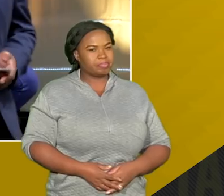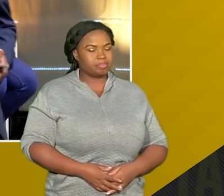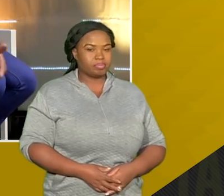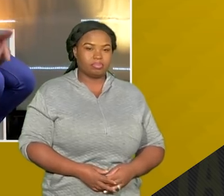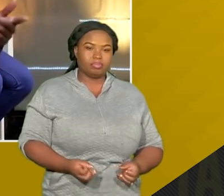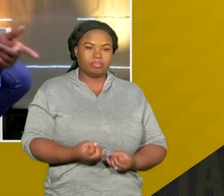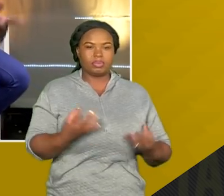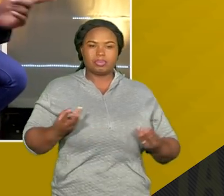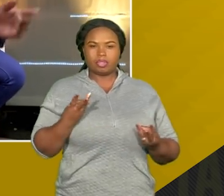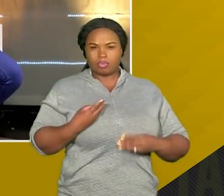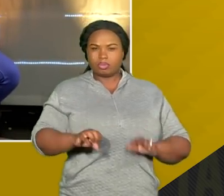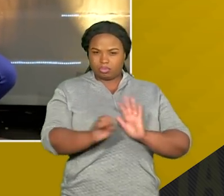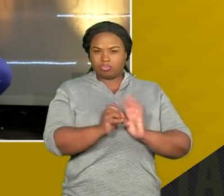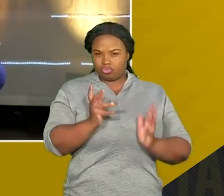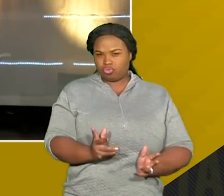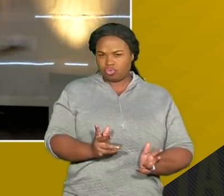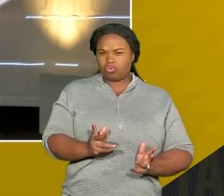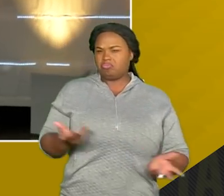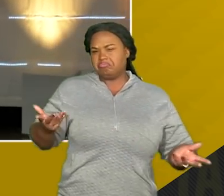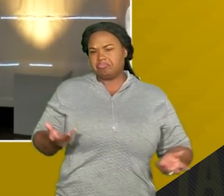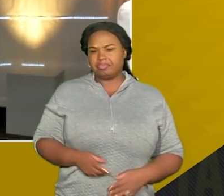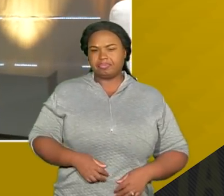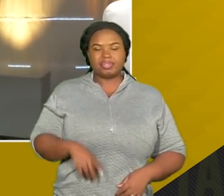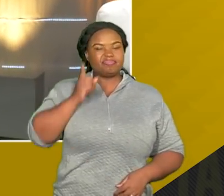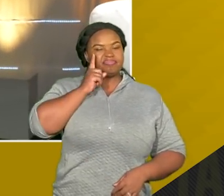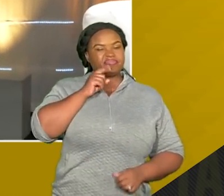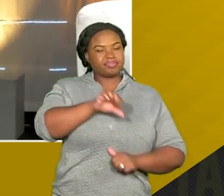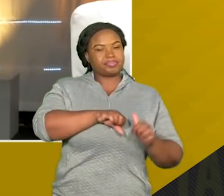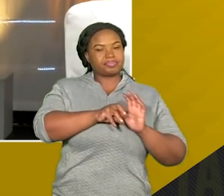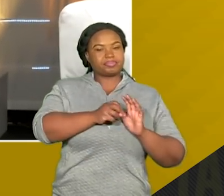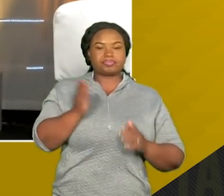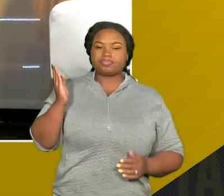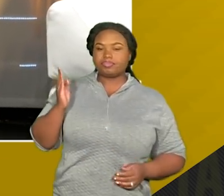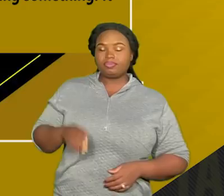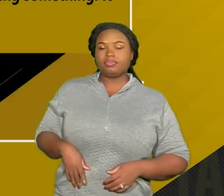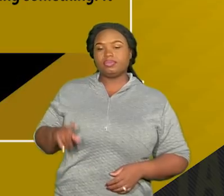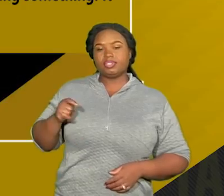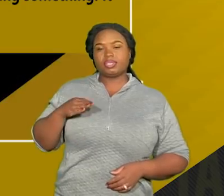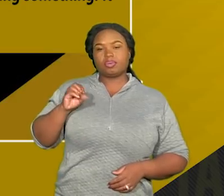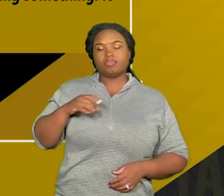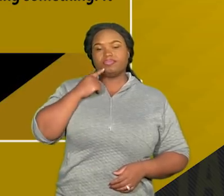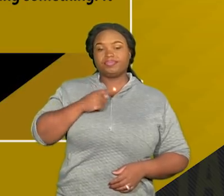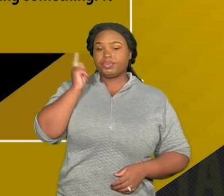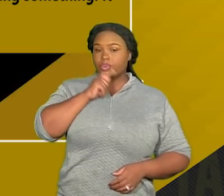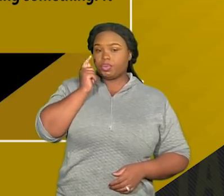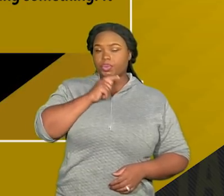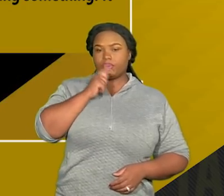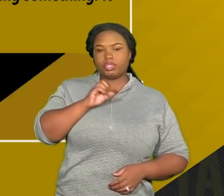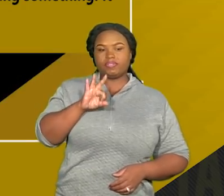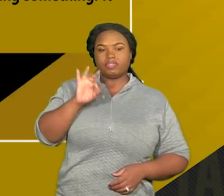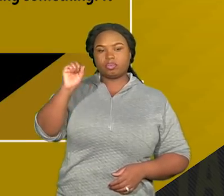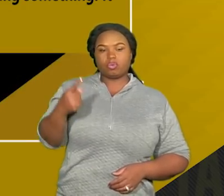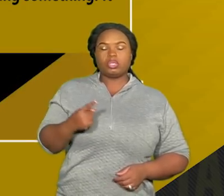Abandaba anemic bana, ma signs at our fan, Nicolette, but let's check in on social media. Aritabonyana, sislabelo. Witchcraft is when someone